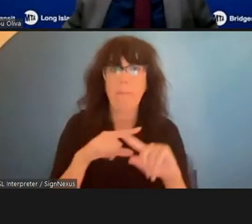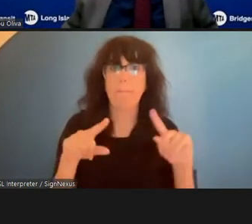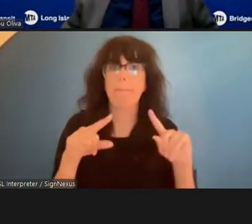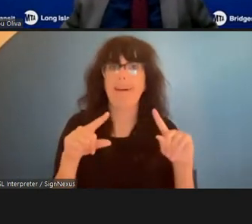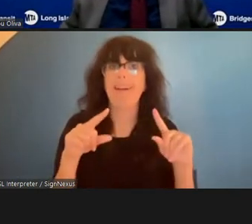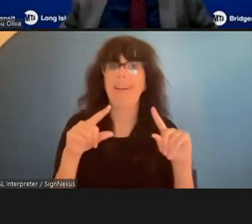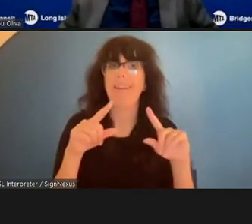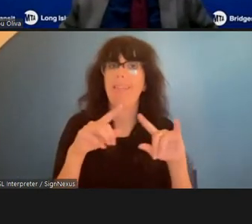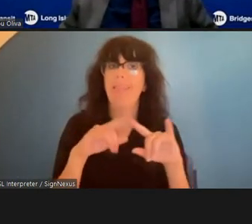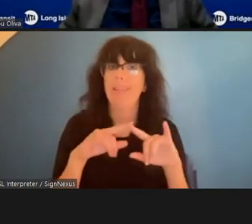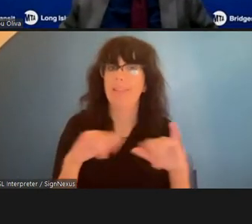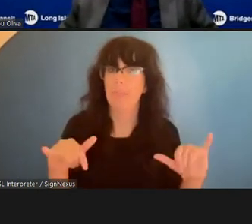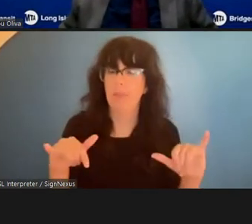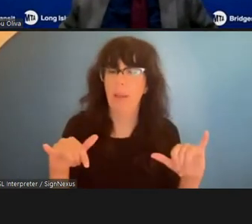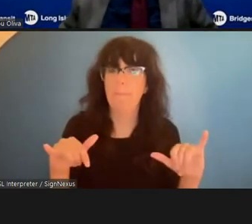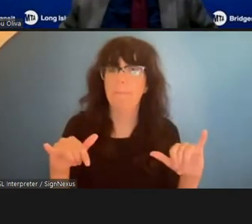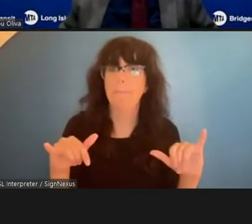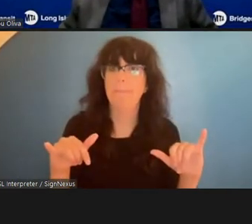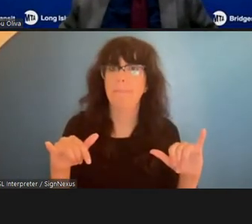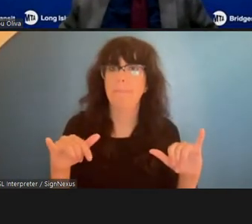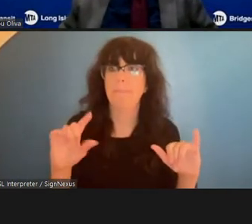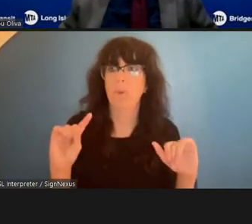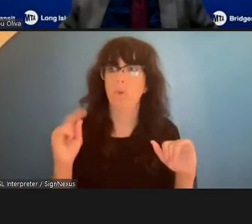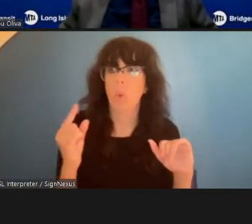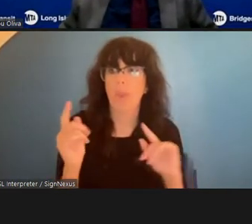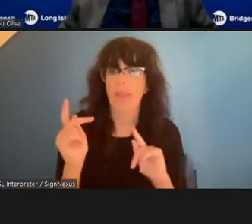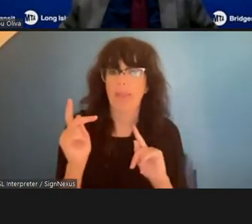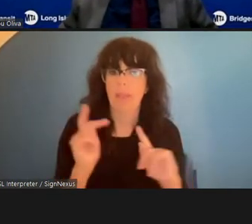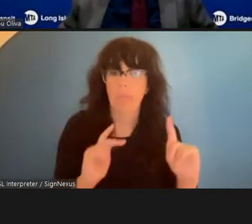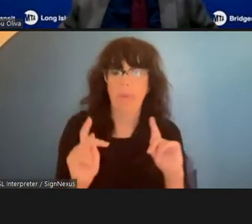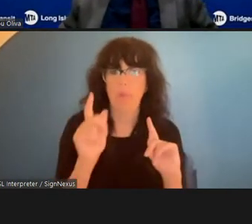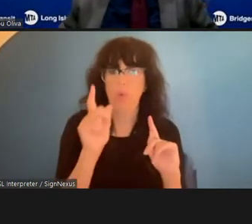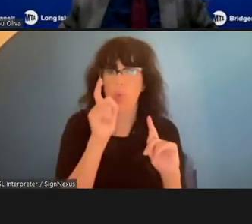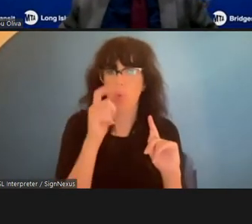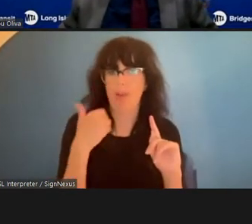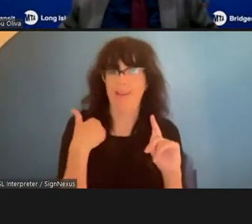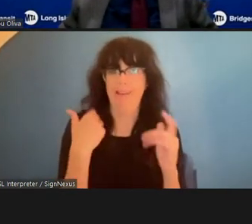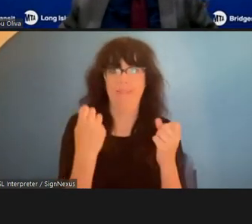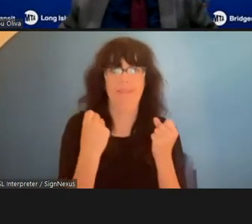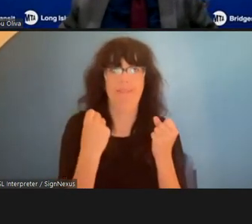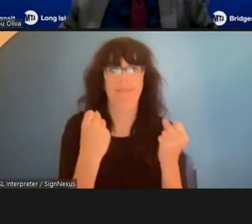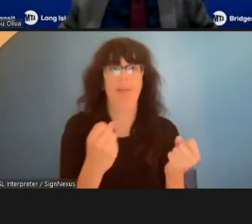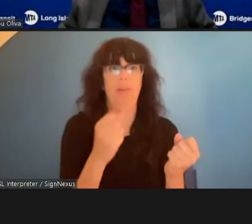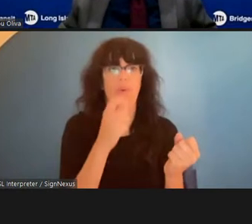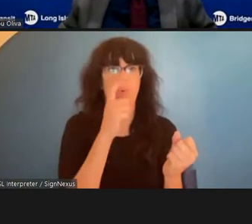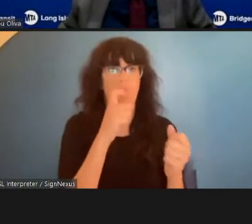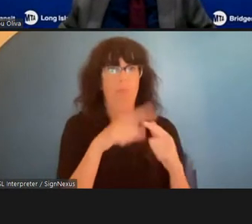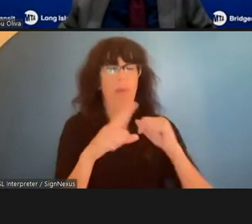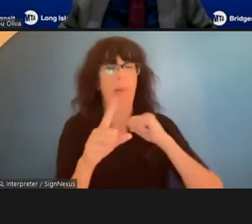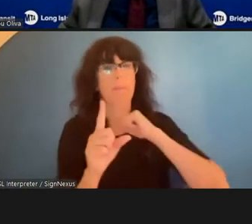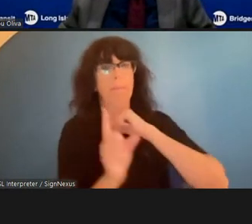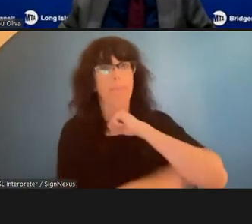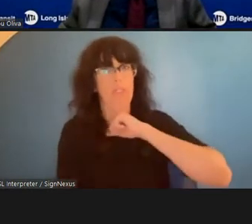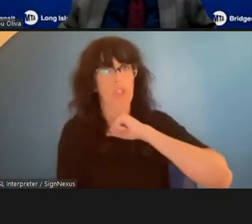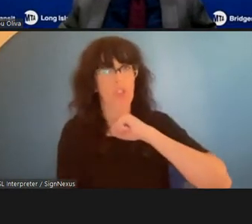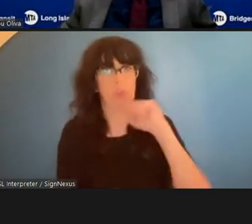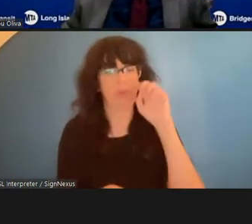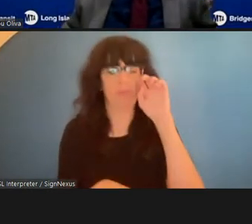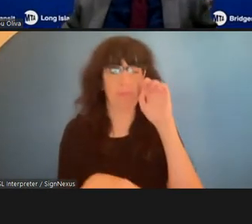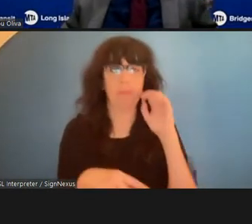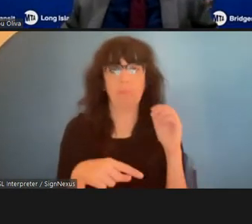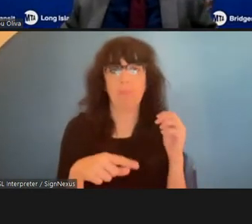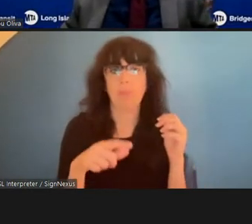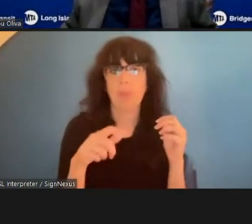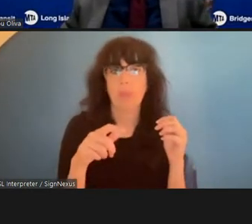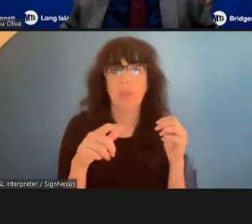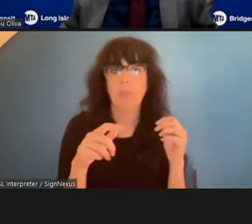token it's only the people that have vehicles that being punished for this i don't make